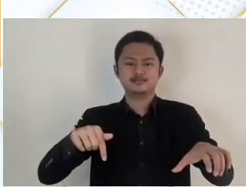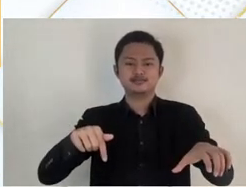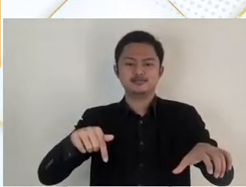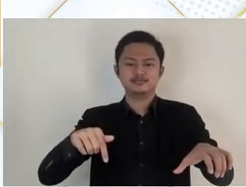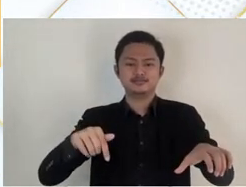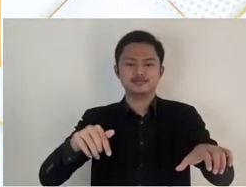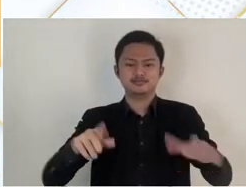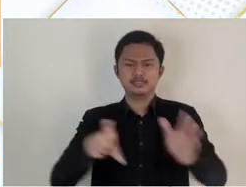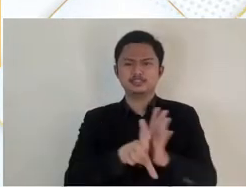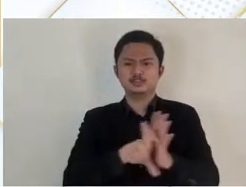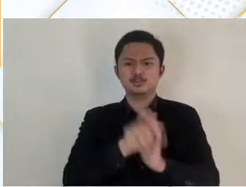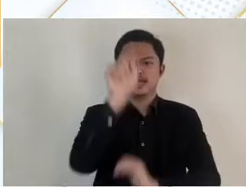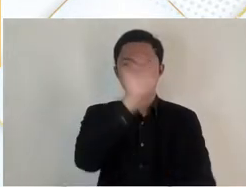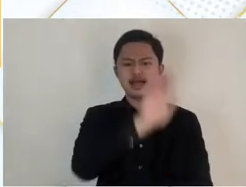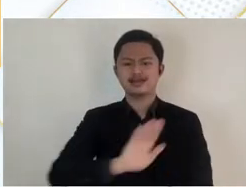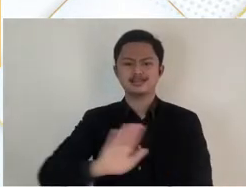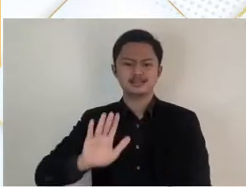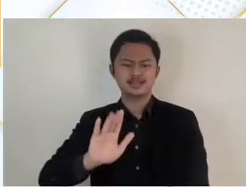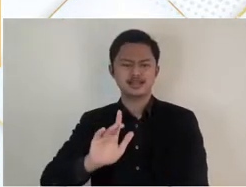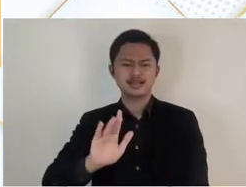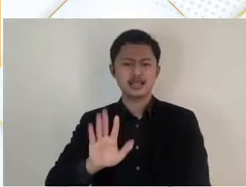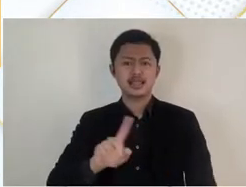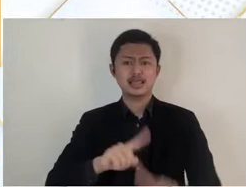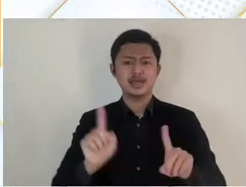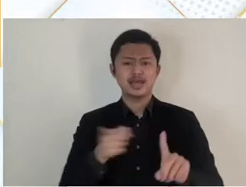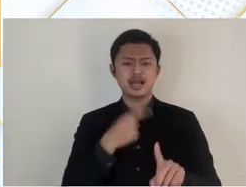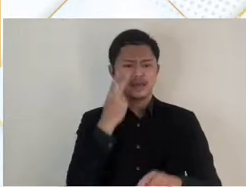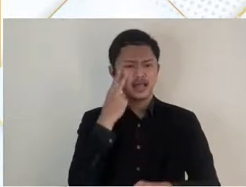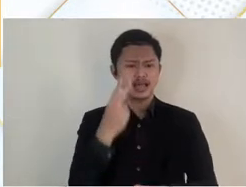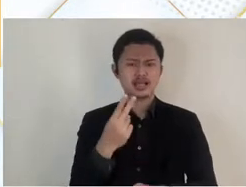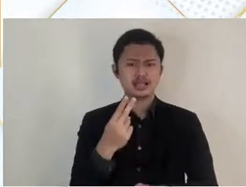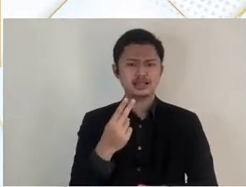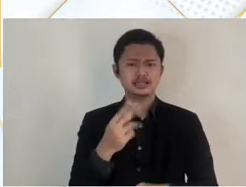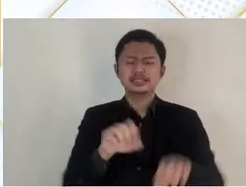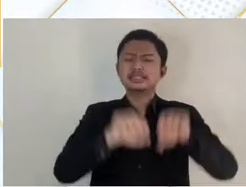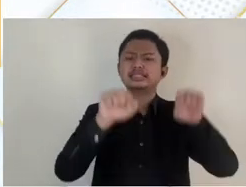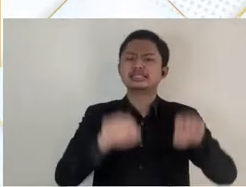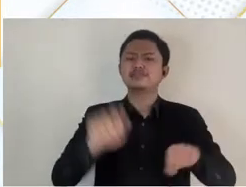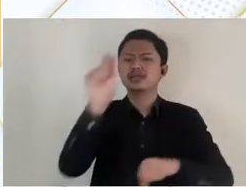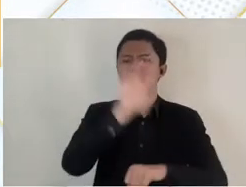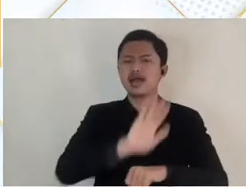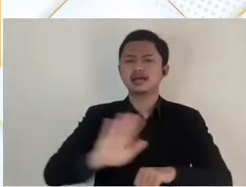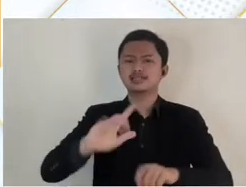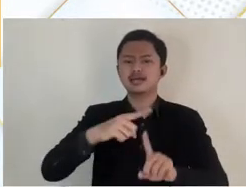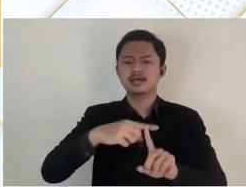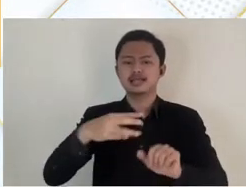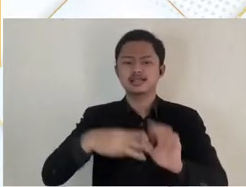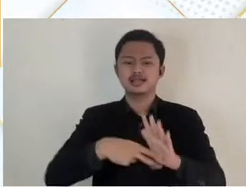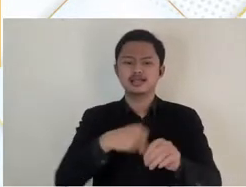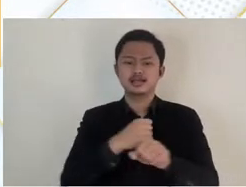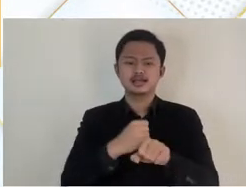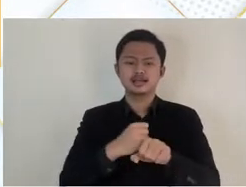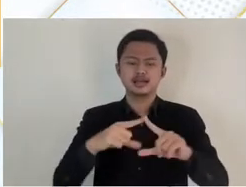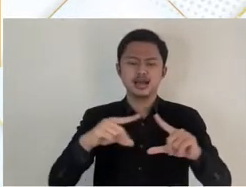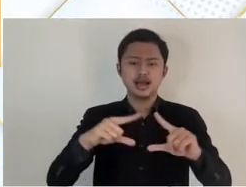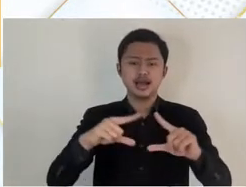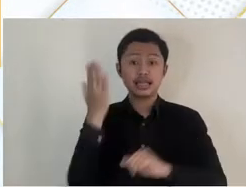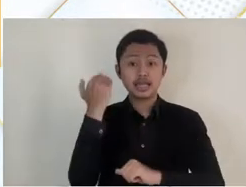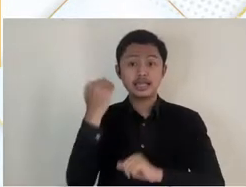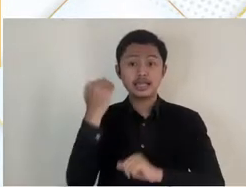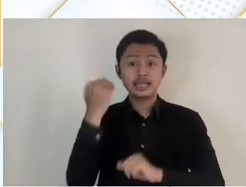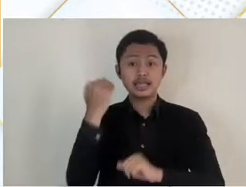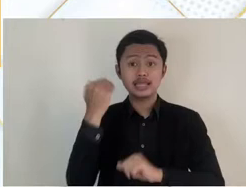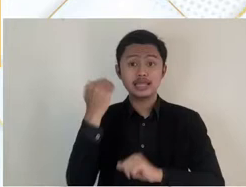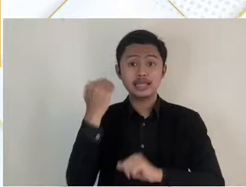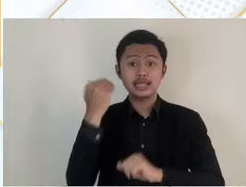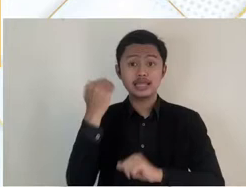ASEAN Regional Forum. But we're also working through the ASEAN mechanisms, where it's Natalie has mentioned about the ADMM.